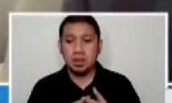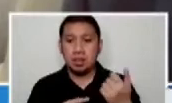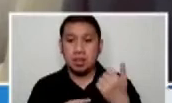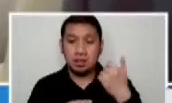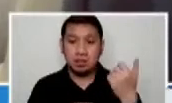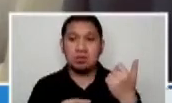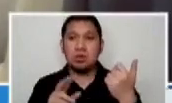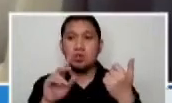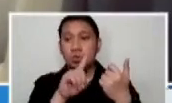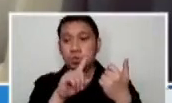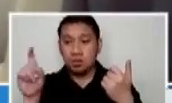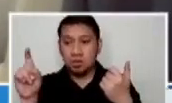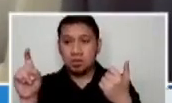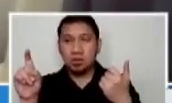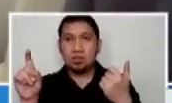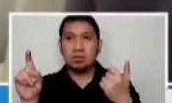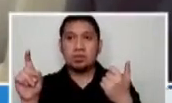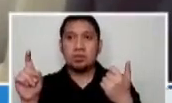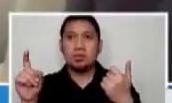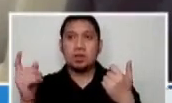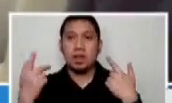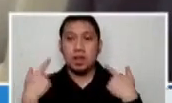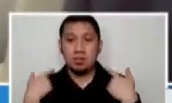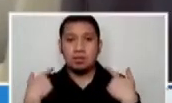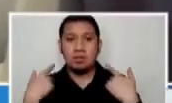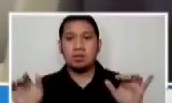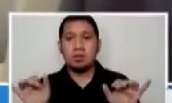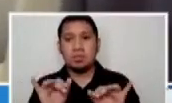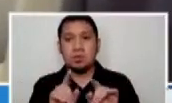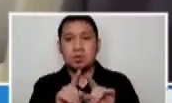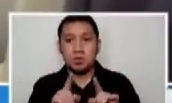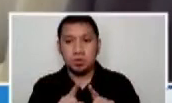mga Muslims, we are inclined to recommend